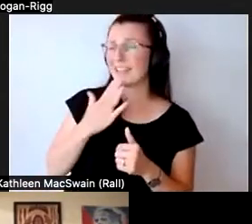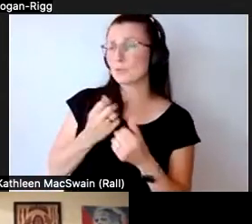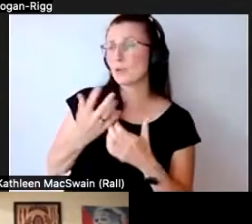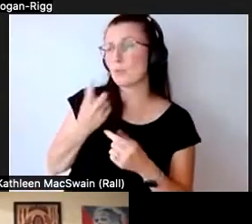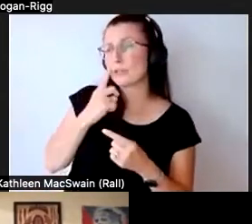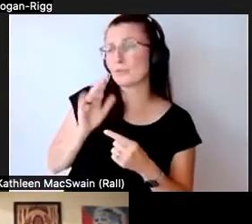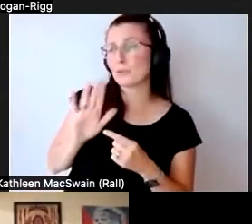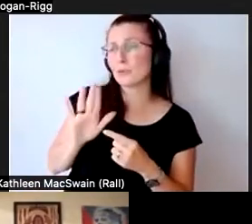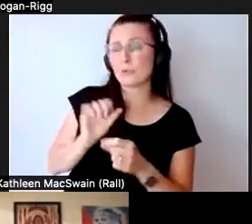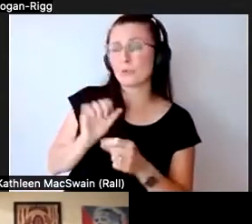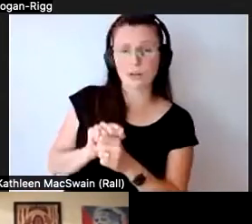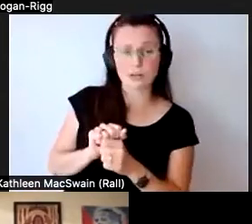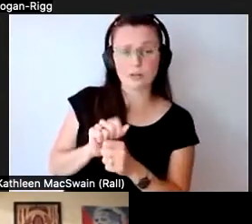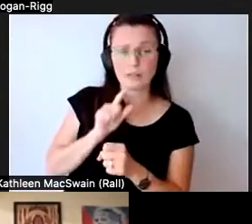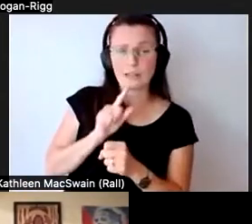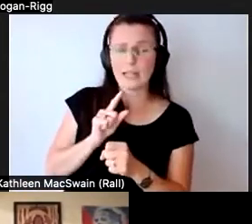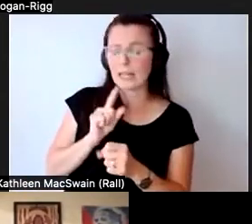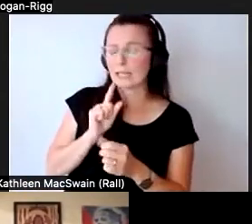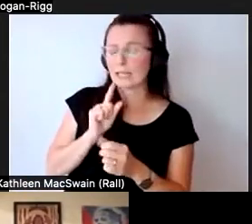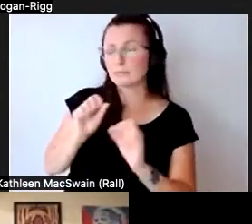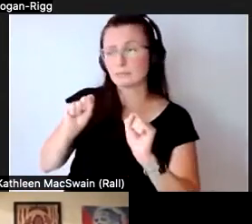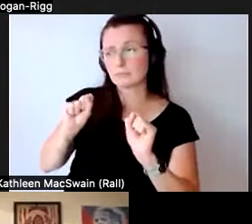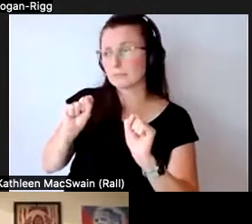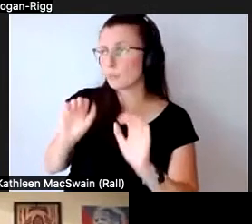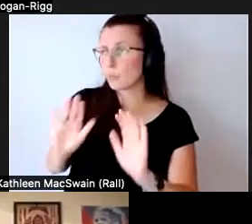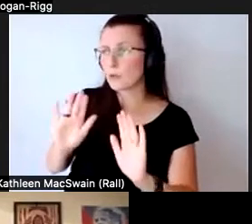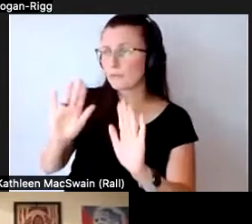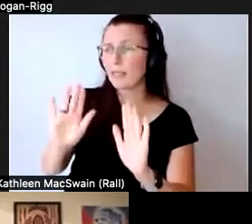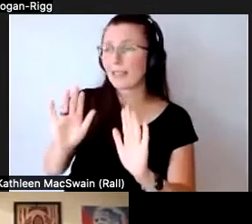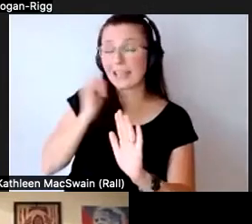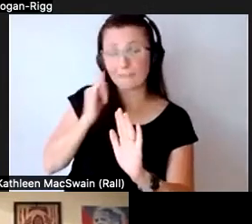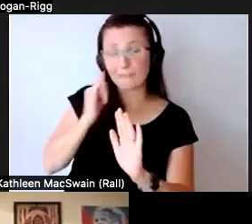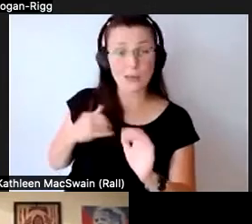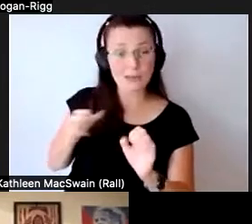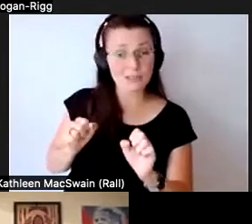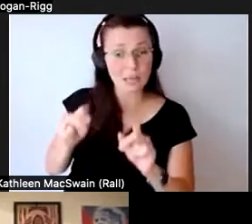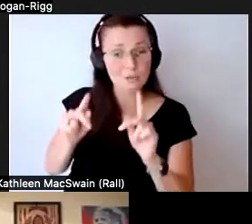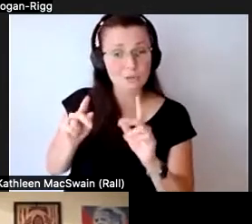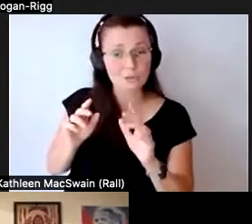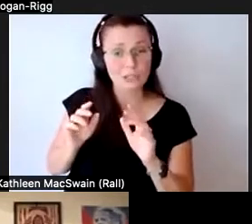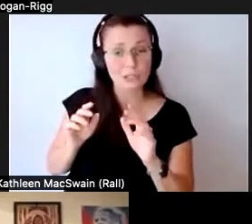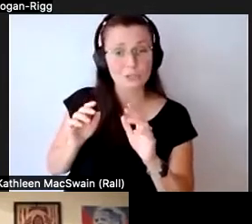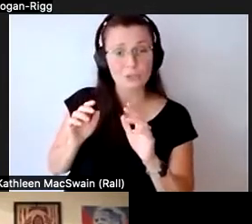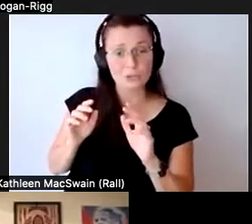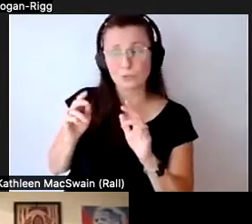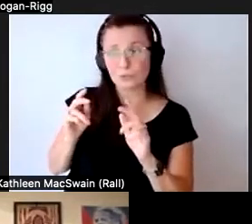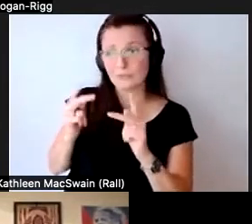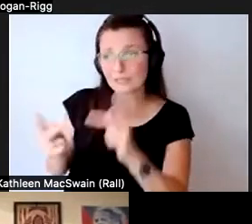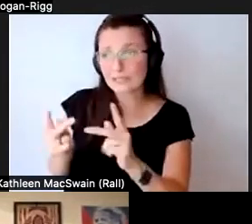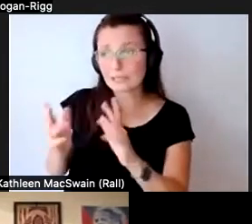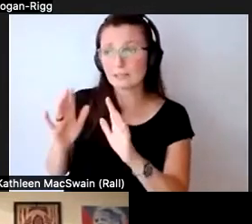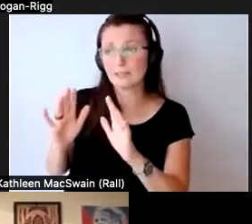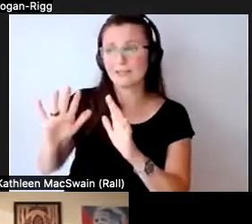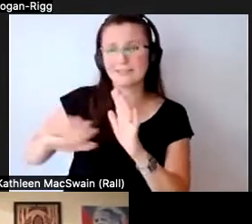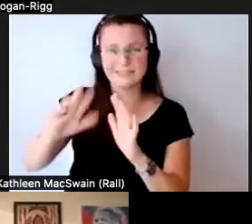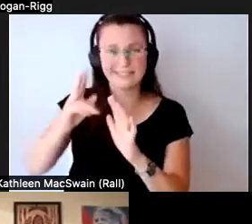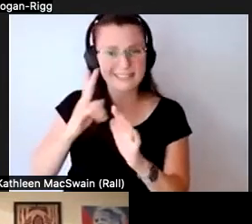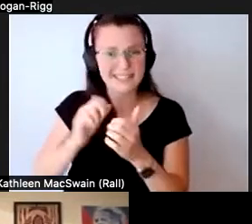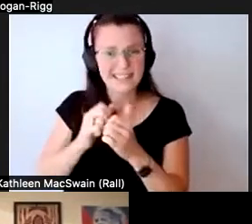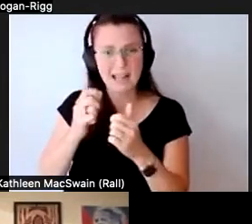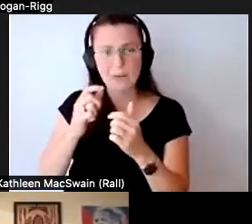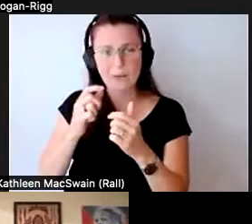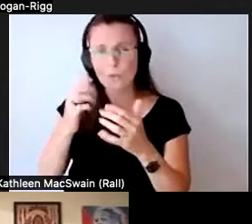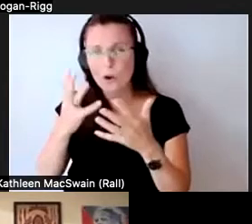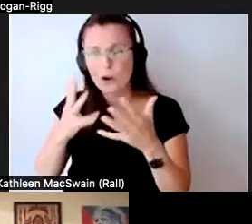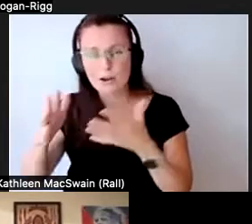A few of us had a chance to go visit and tour and really learned a lot just by seeing how it works, and just appreciate the respect and dignity that you